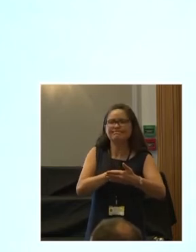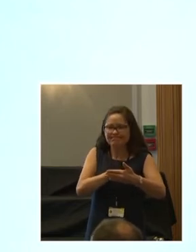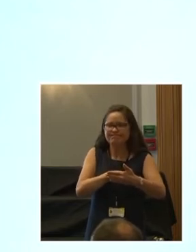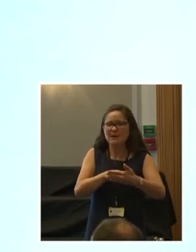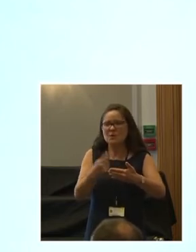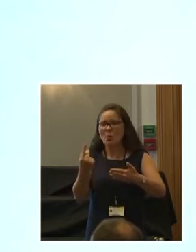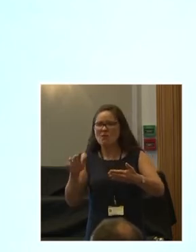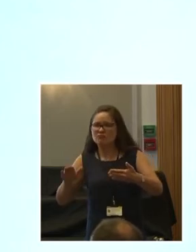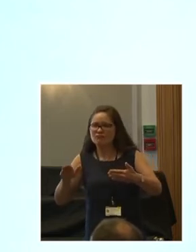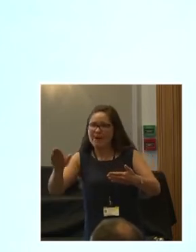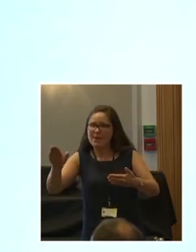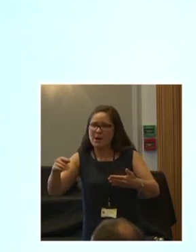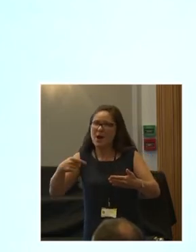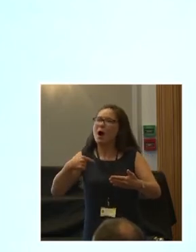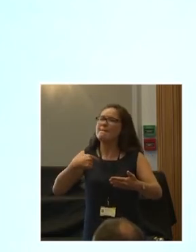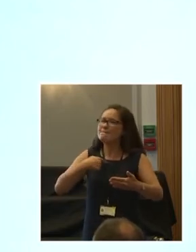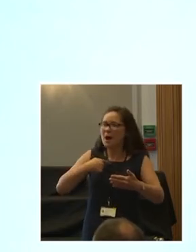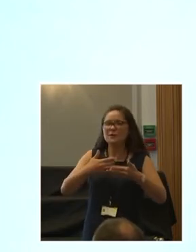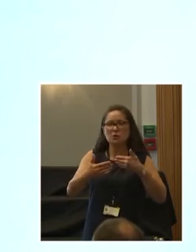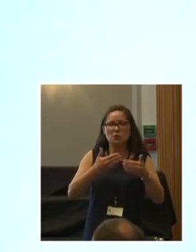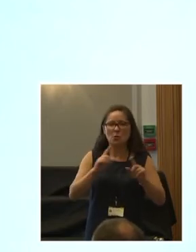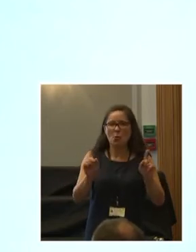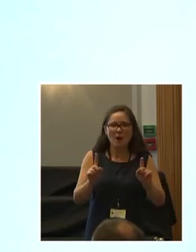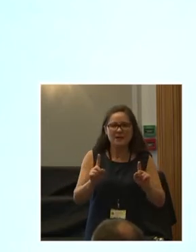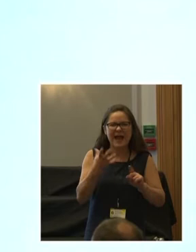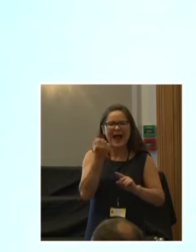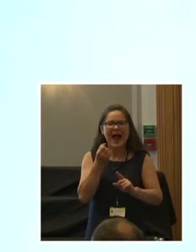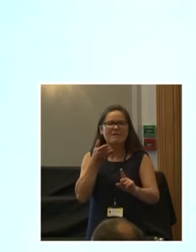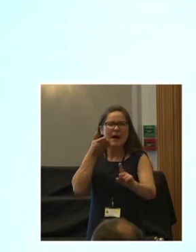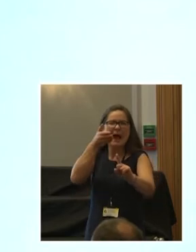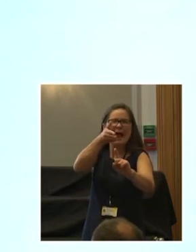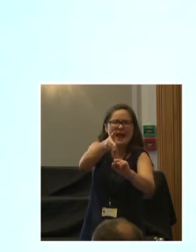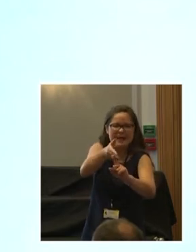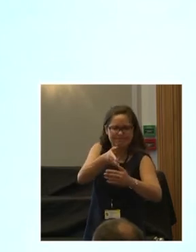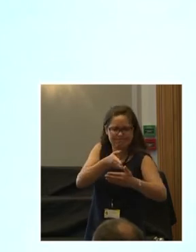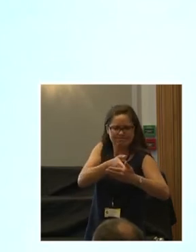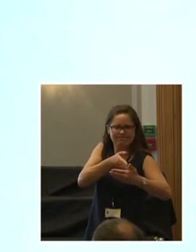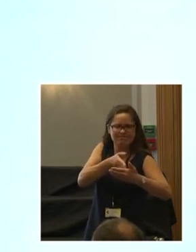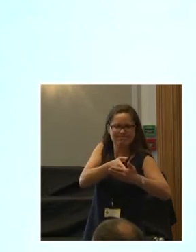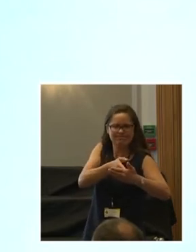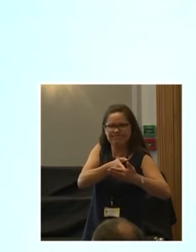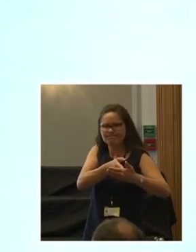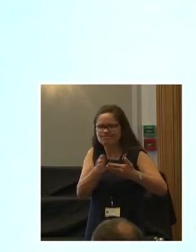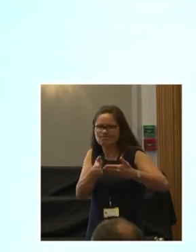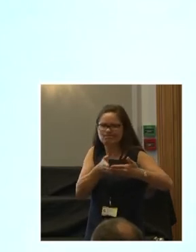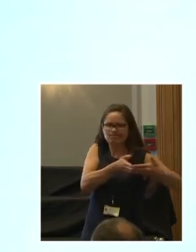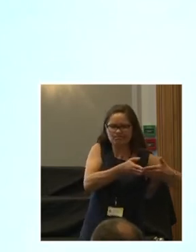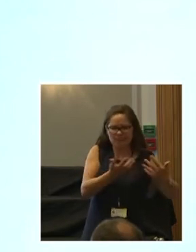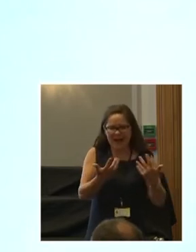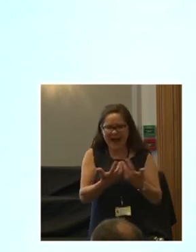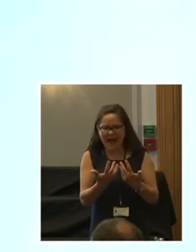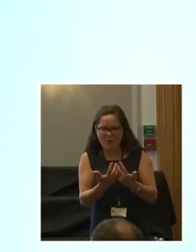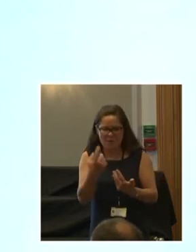every one of us has an objective, you know, it could be anything. And you know, we'll come across a situation where we think, we're gonna have to be creative. I'm sure all of you know this.